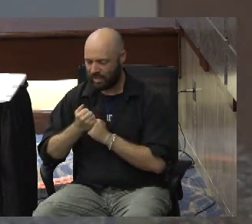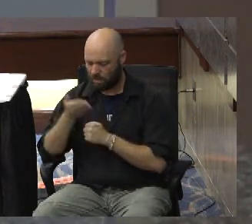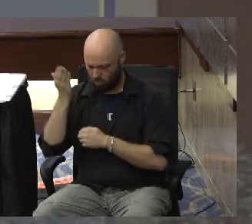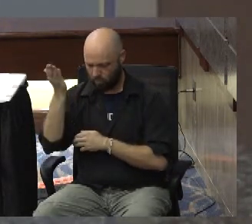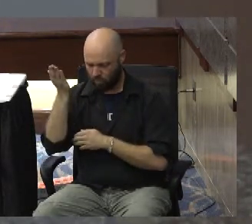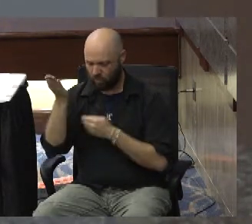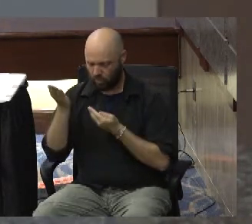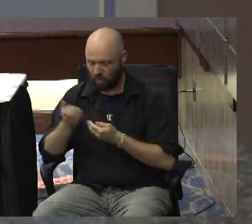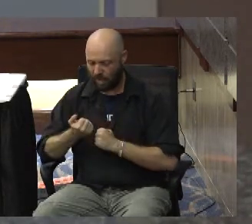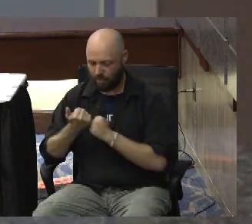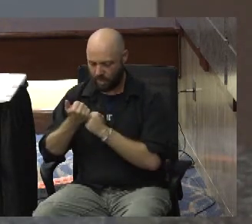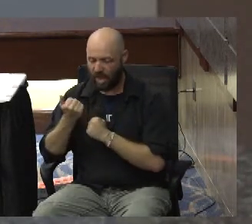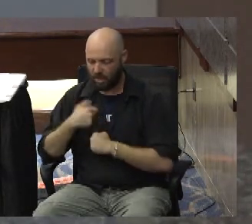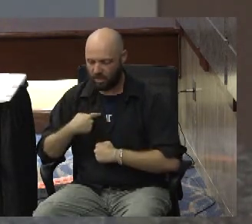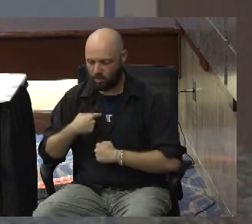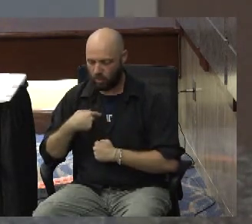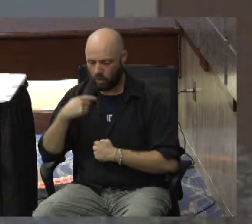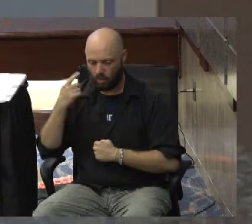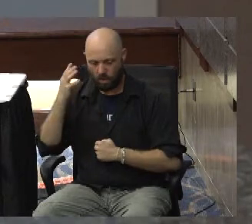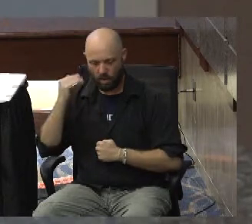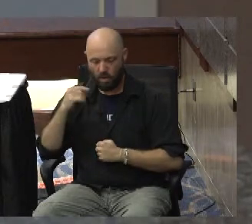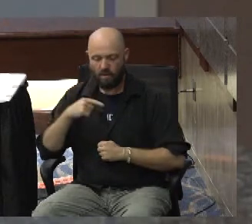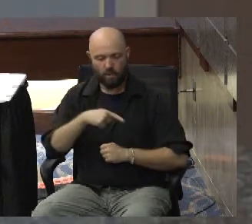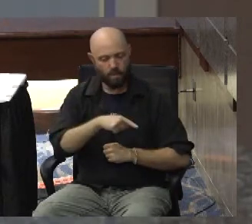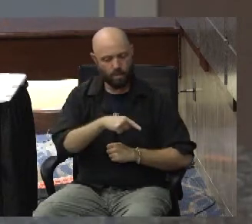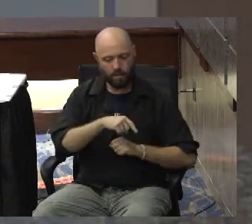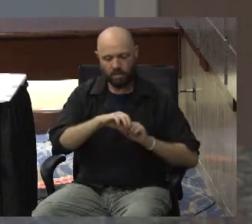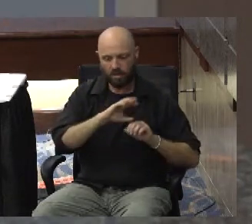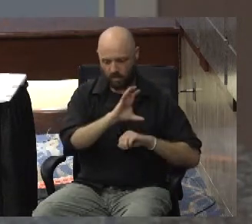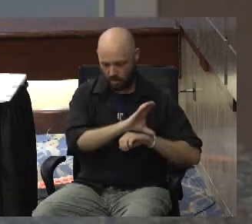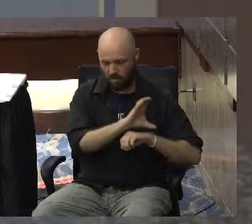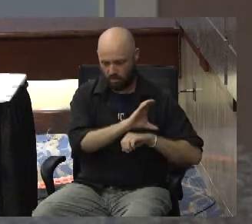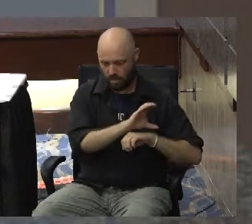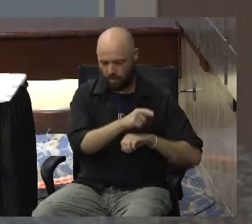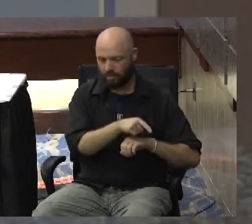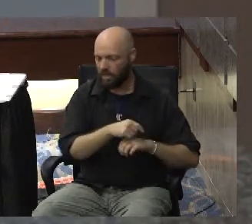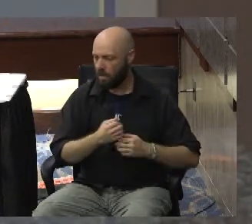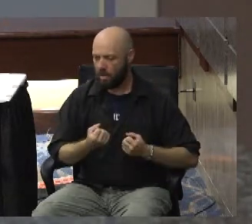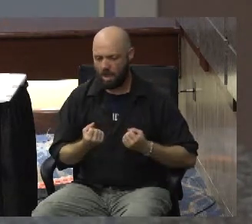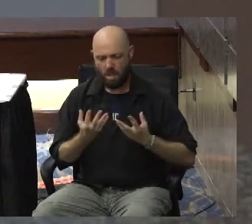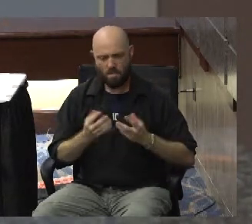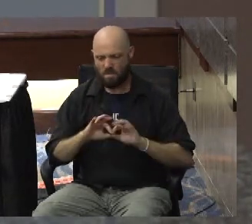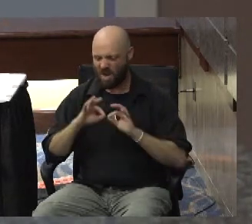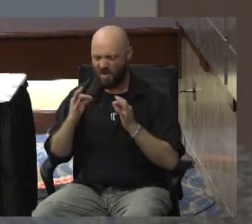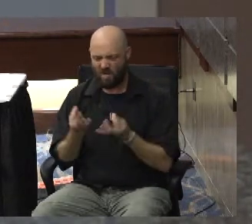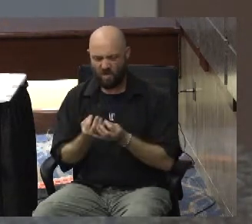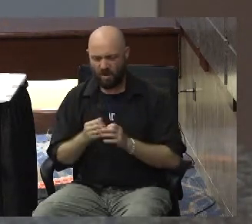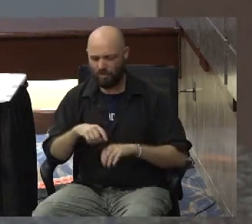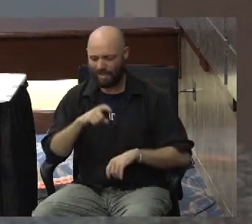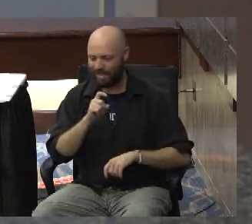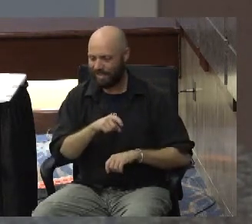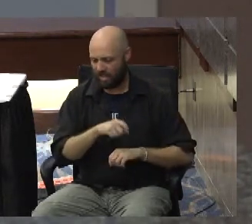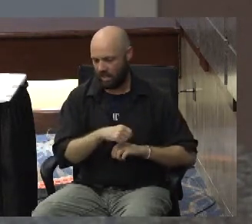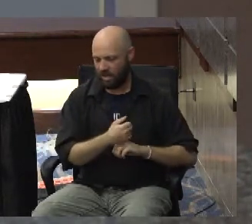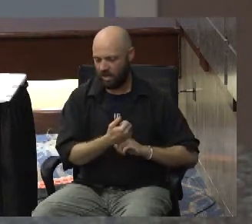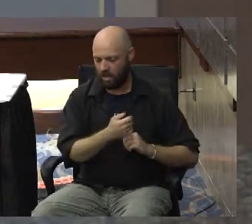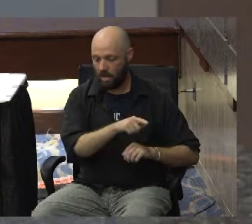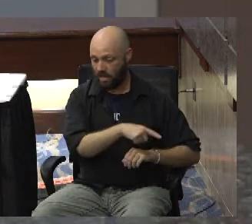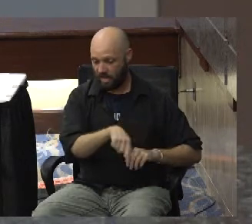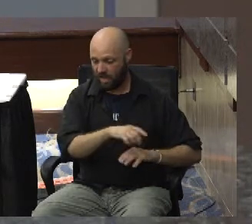city. There are too many families that depend on it. I understand and I agree with you, Councilmember Palmer, in that there